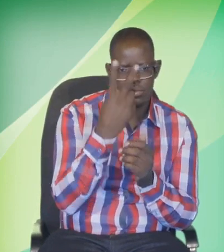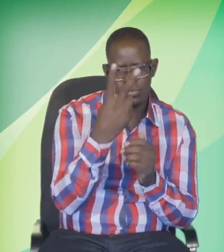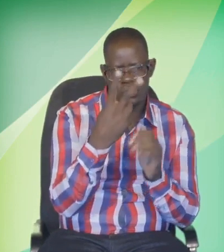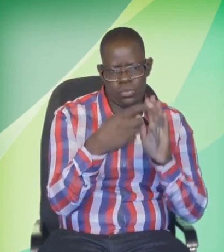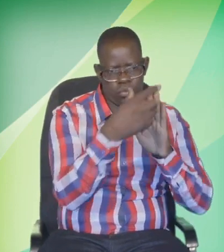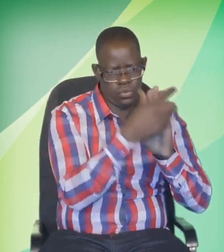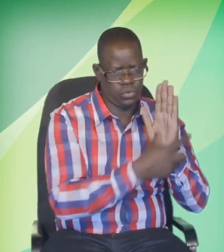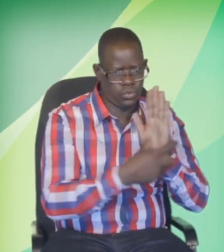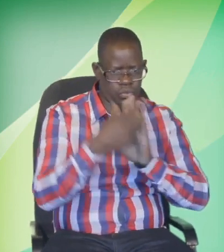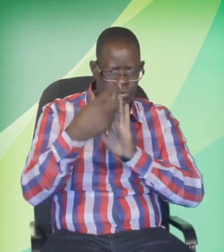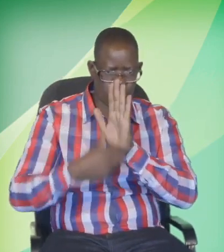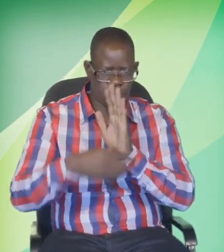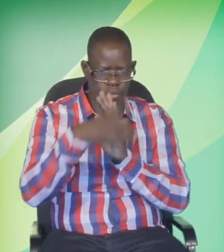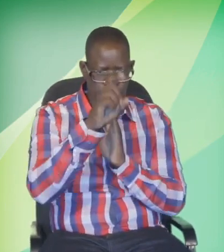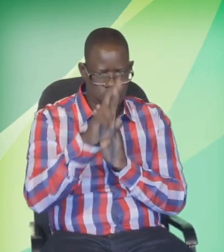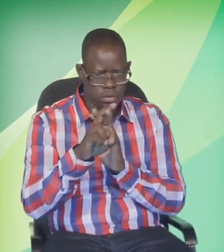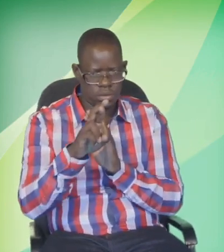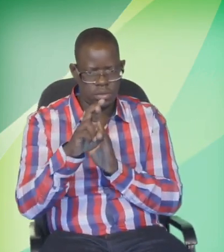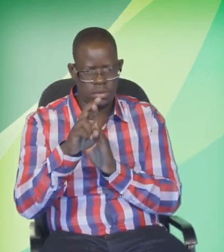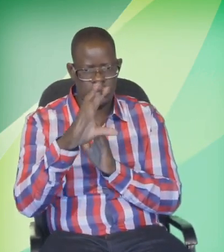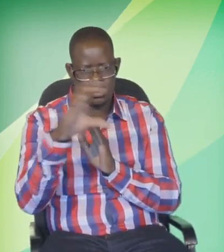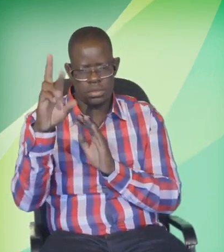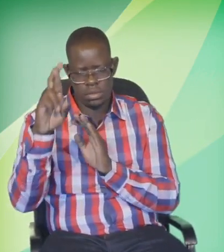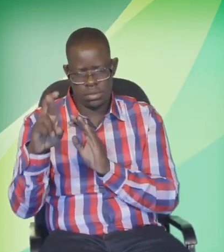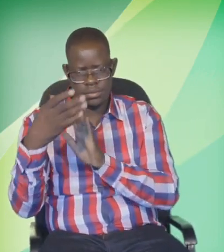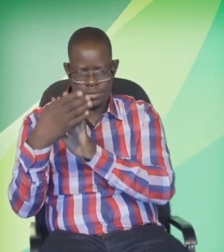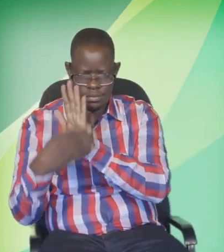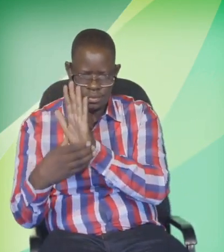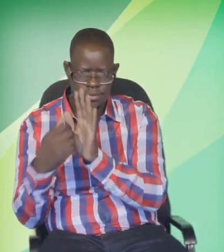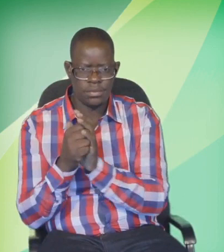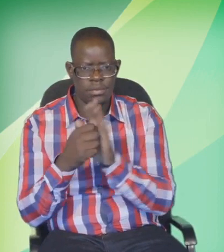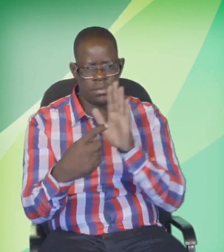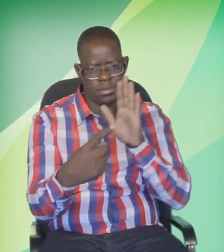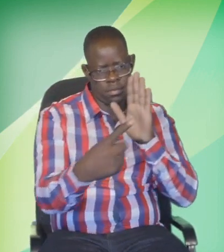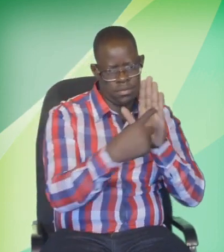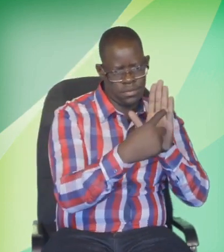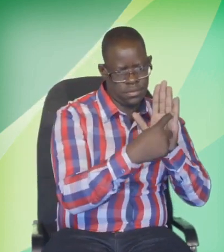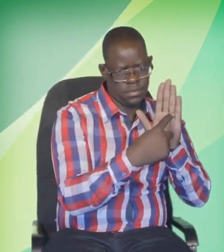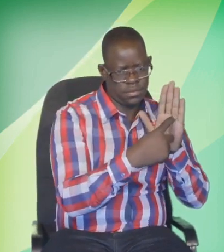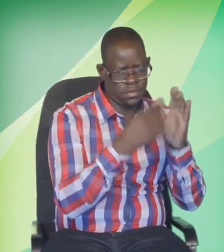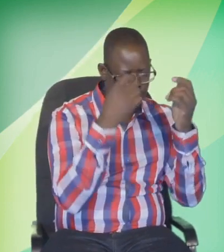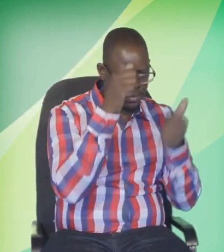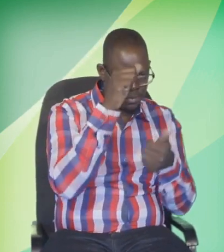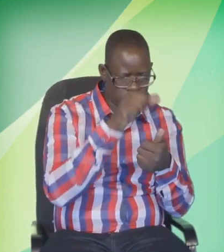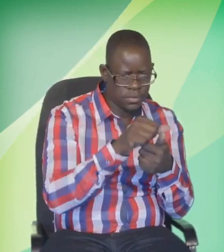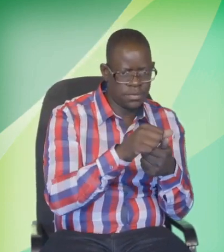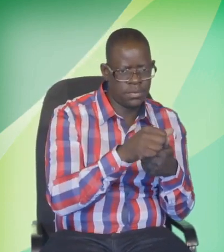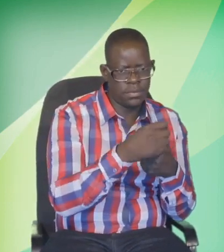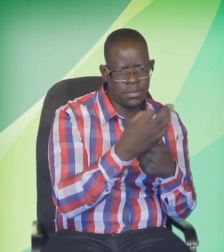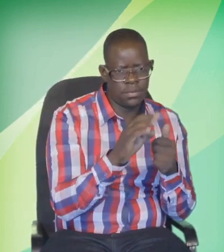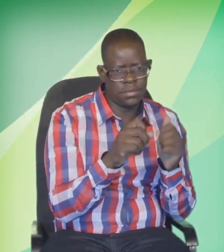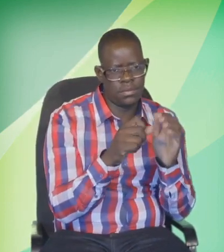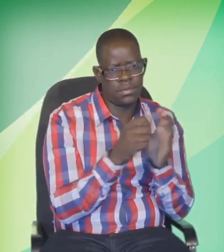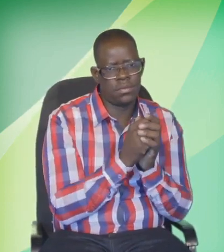sides, the debit side and the credit side. The first thing to remember is that we record on the